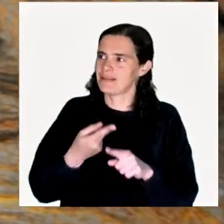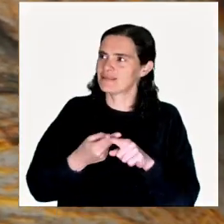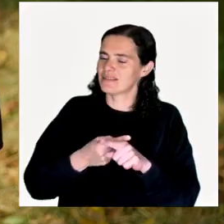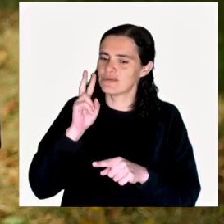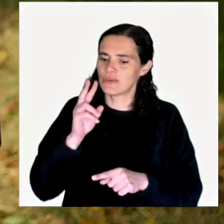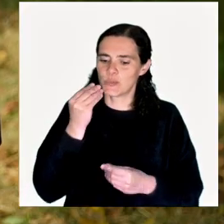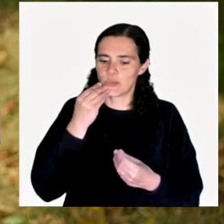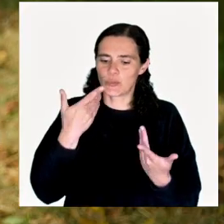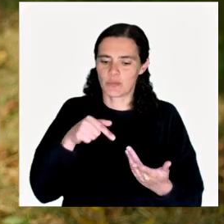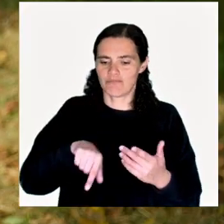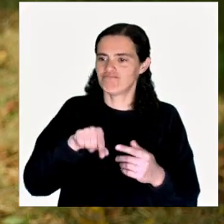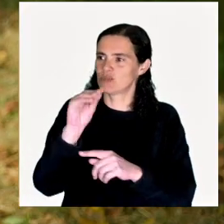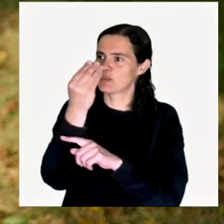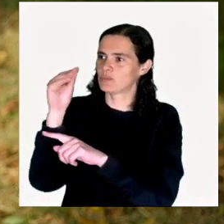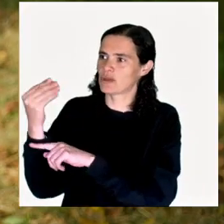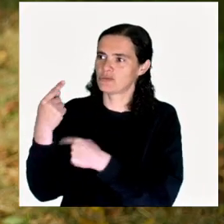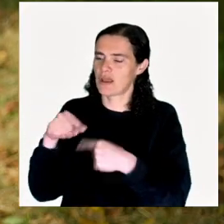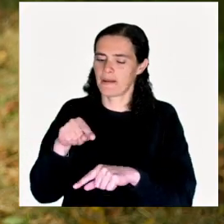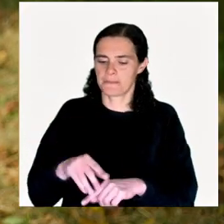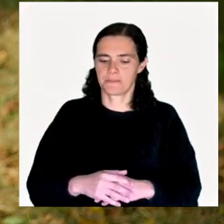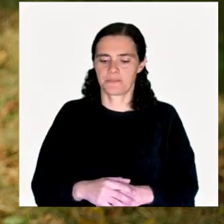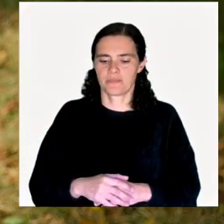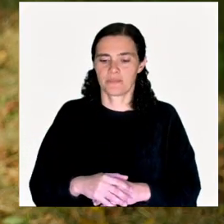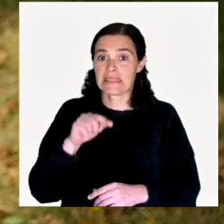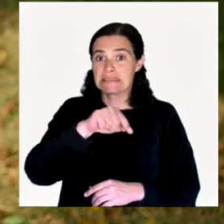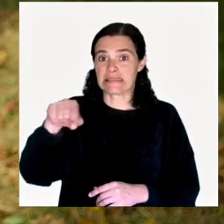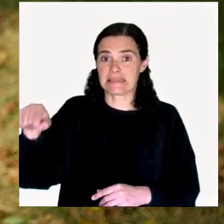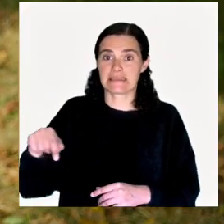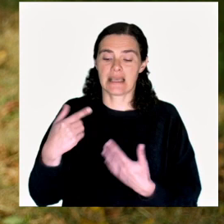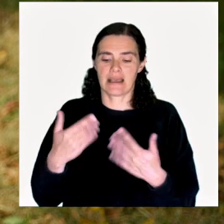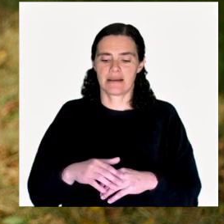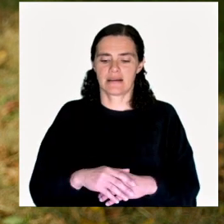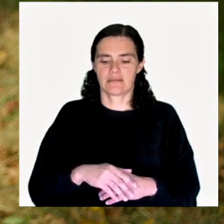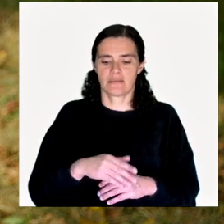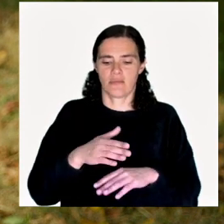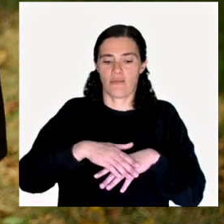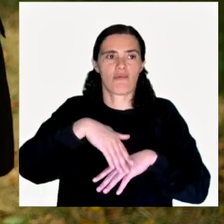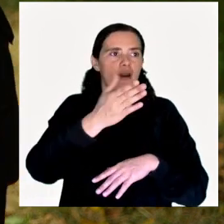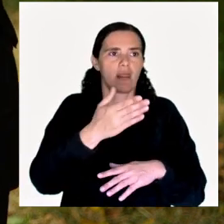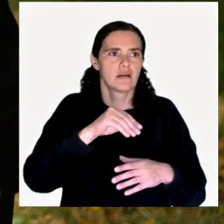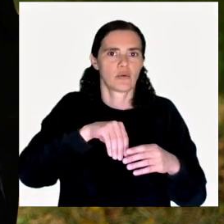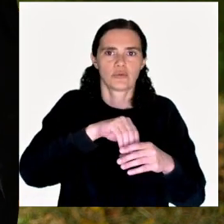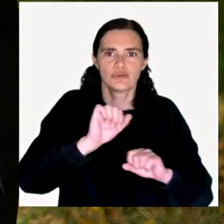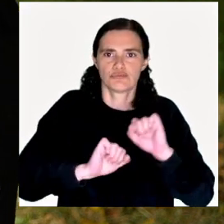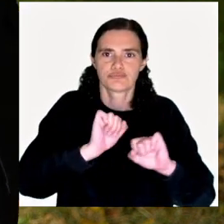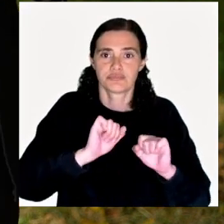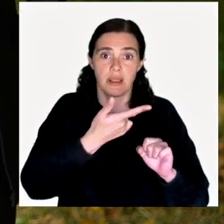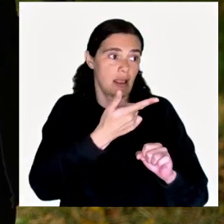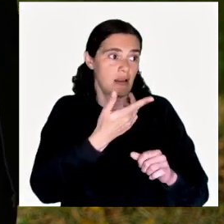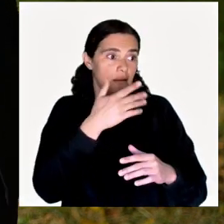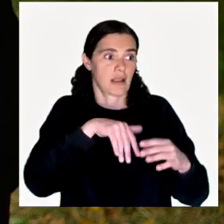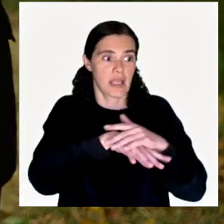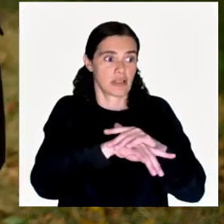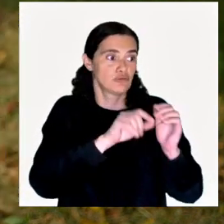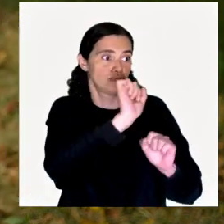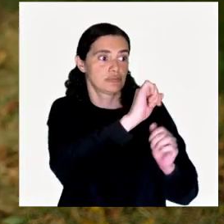see how these elements are here, outside of their home context, Brazil,